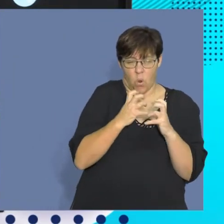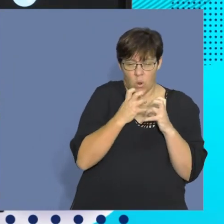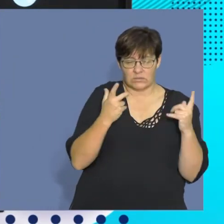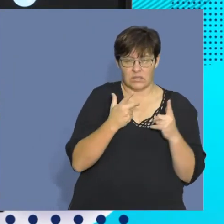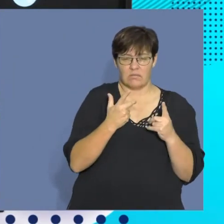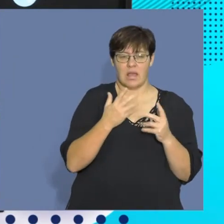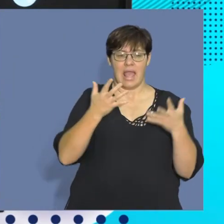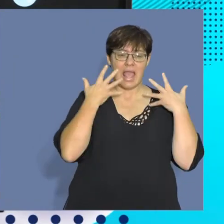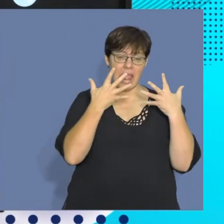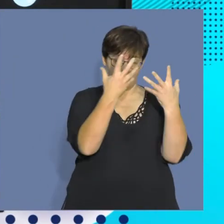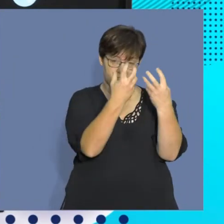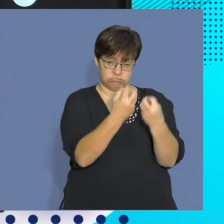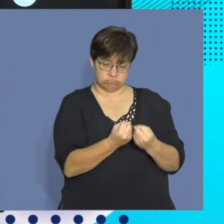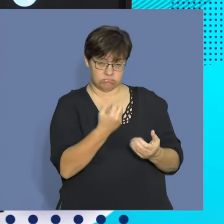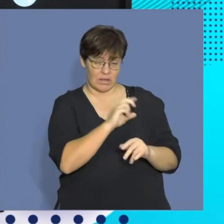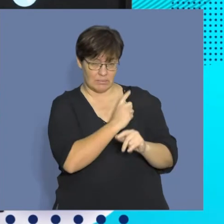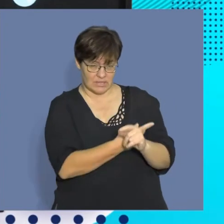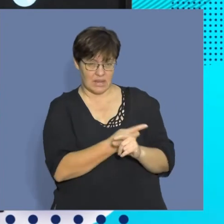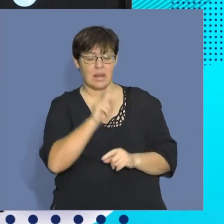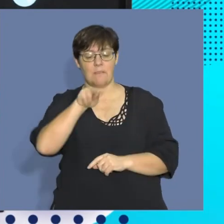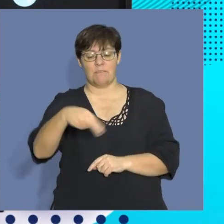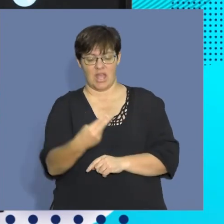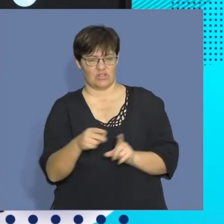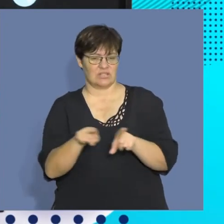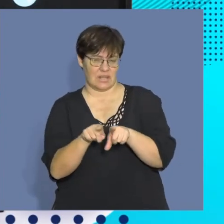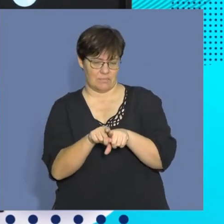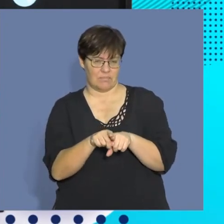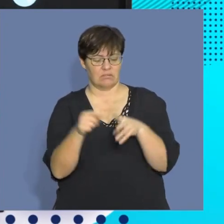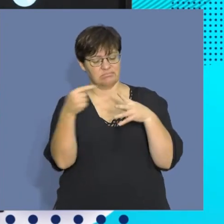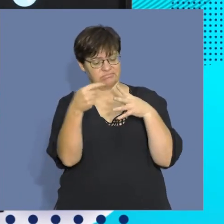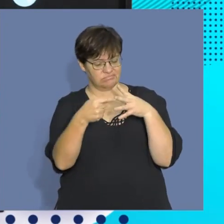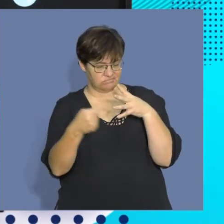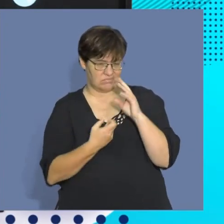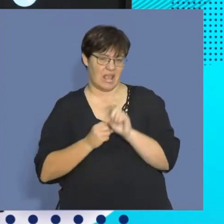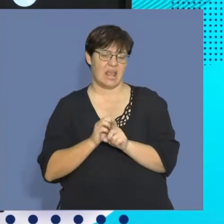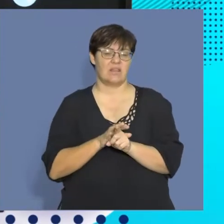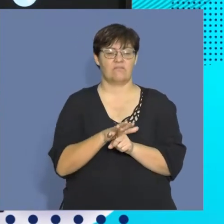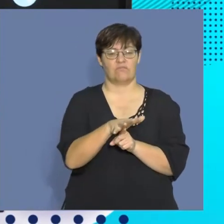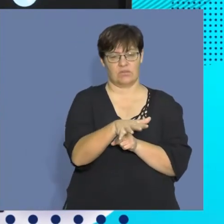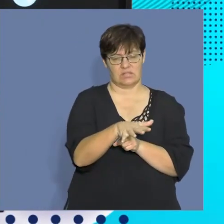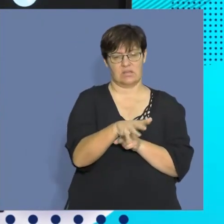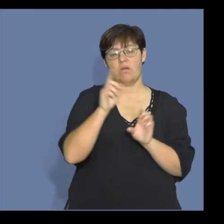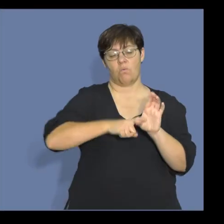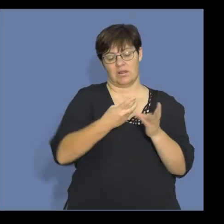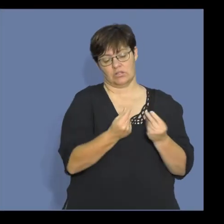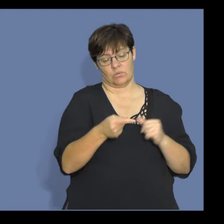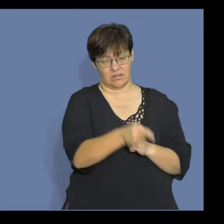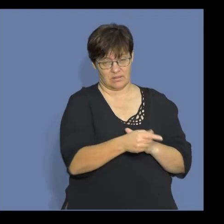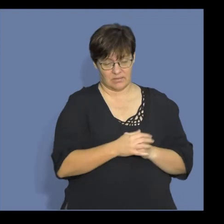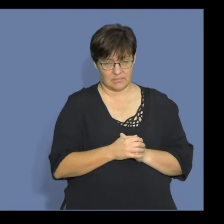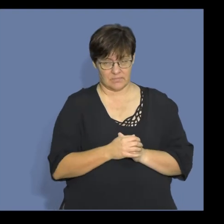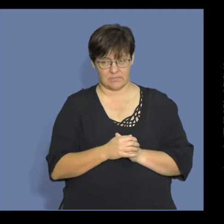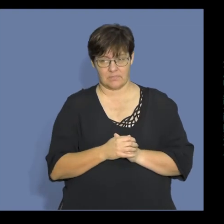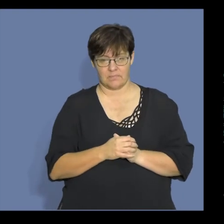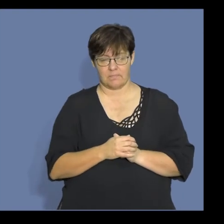mentioned the air holding capacity, and finally pH, as we discussed, would be factors that all influence the quality